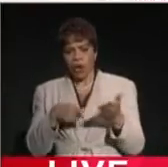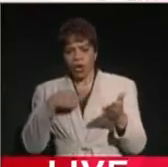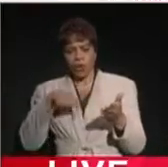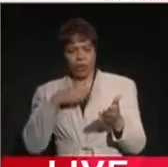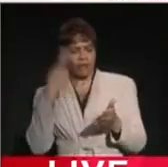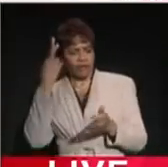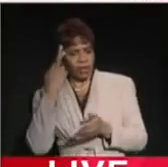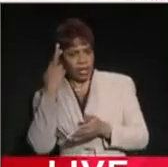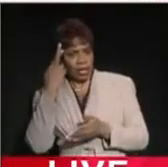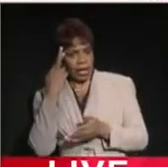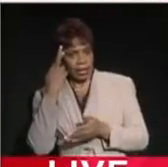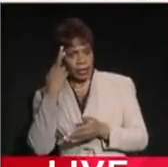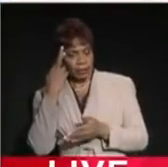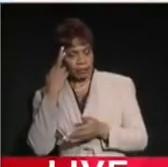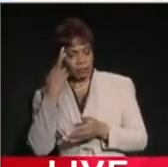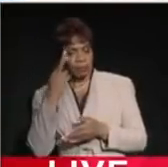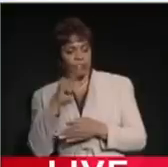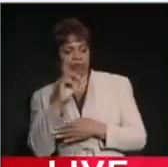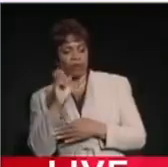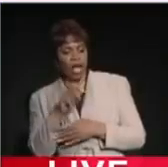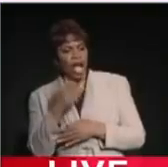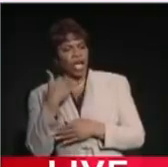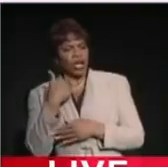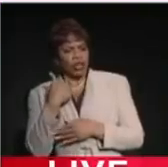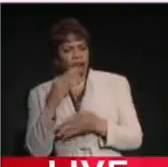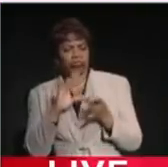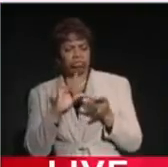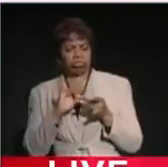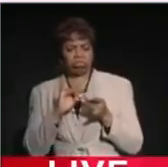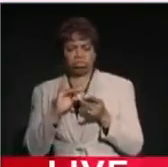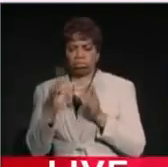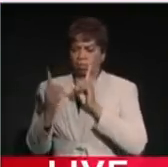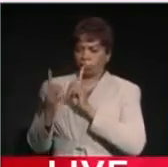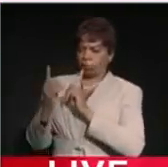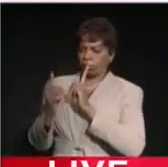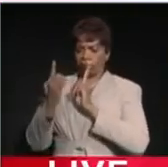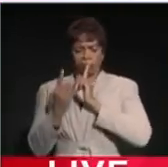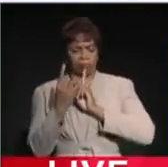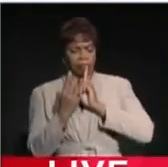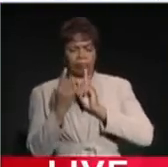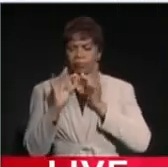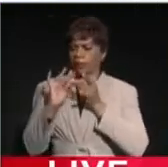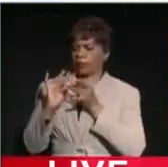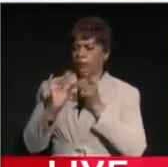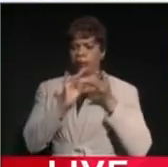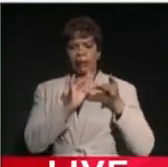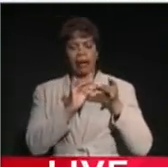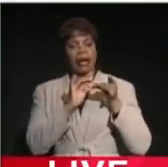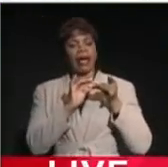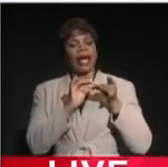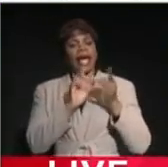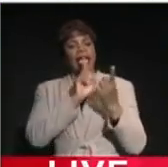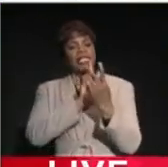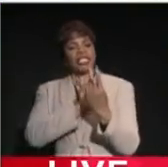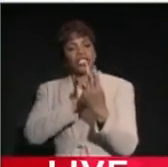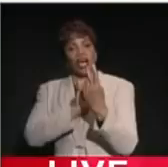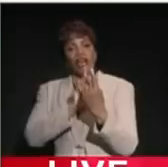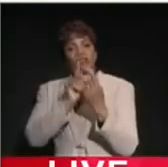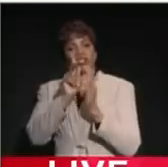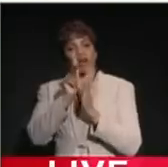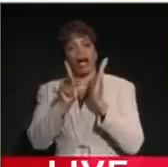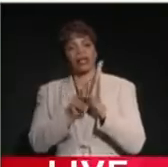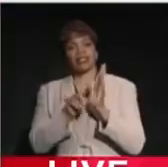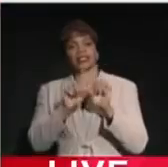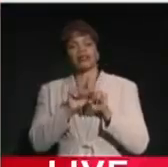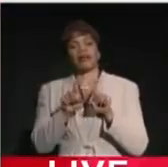Dean? So you guys have a lot to say about one another and each other's policies. It's nice to have